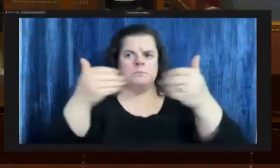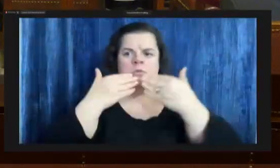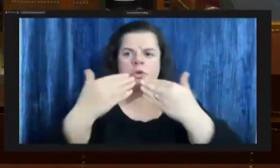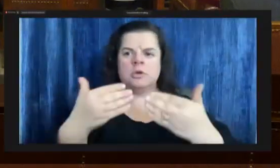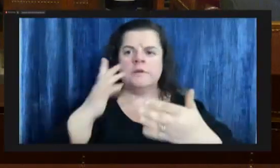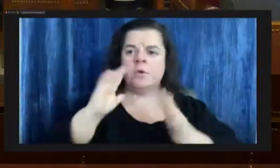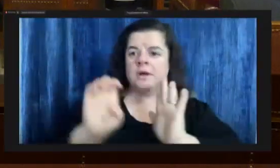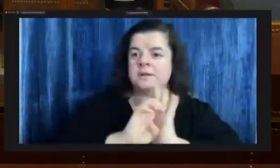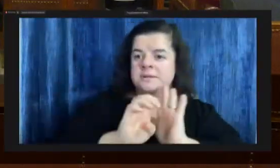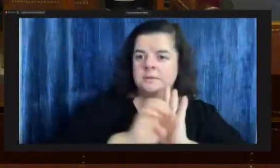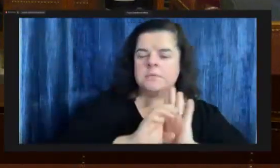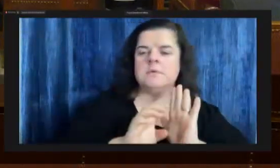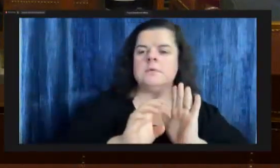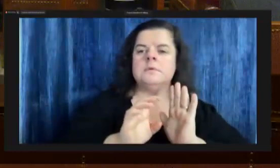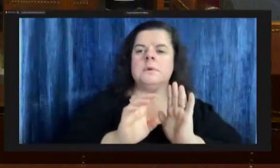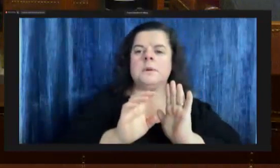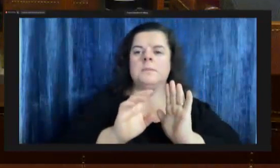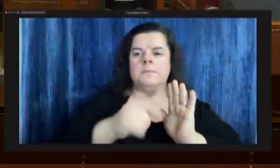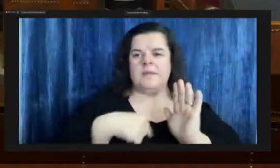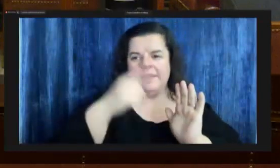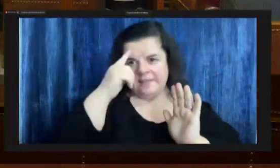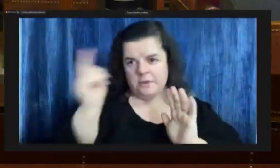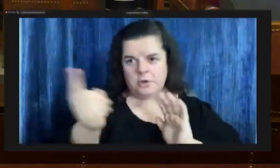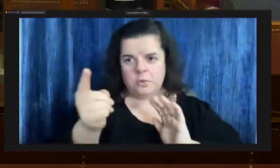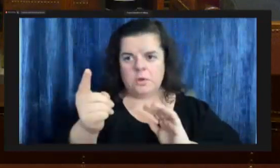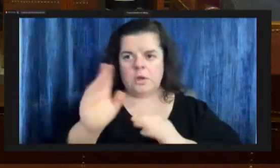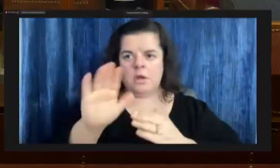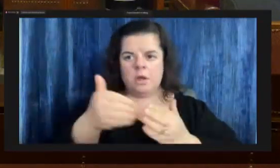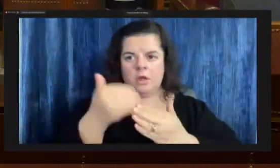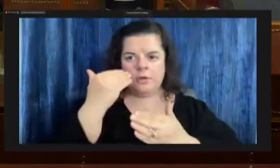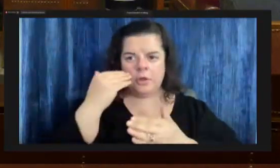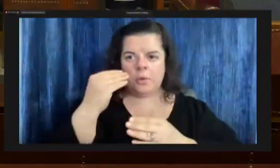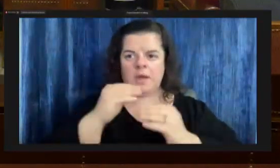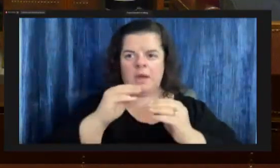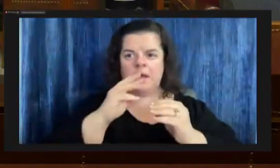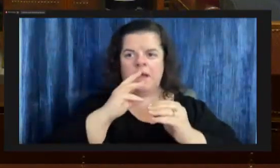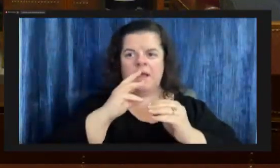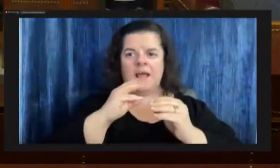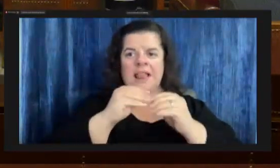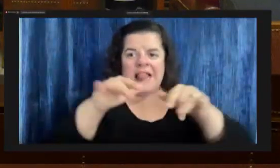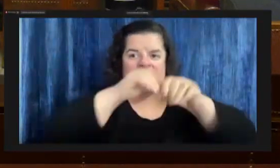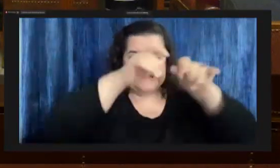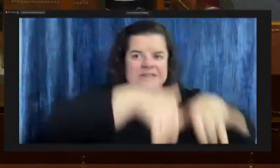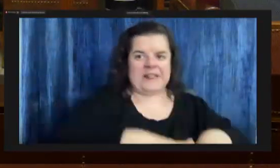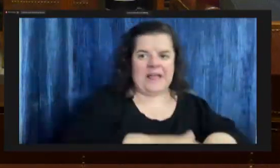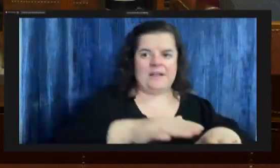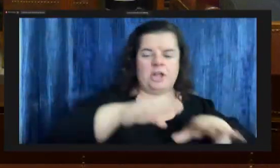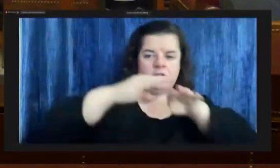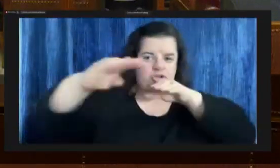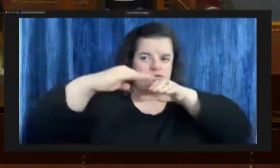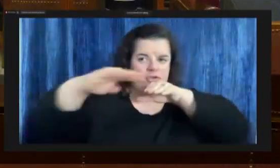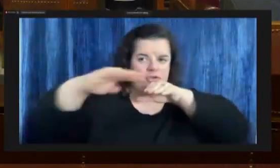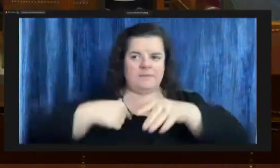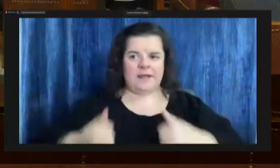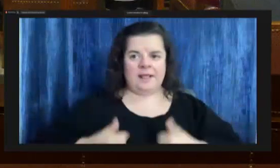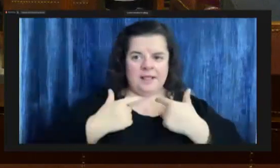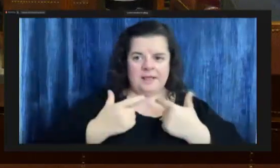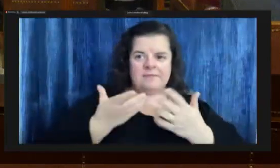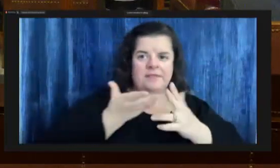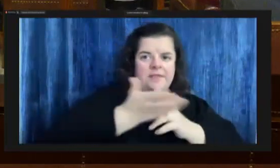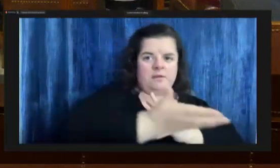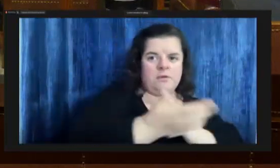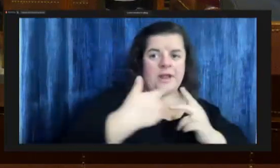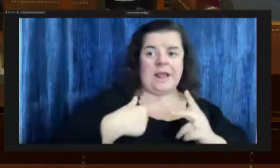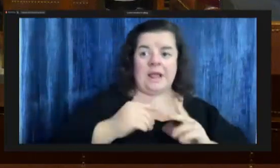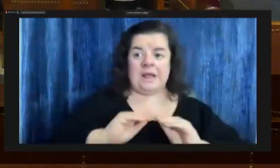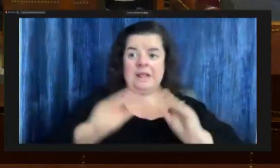example, I think all you all know there's a landslide at the top of the street that I live on. Right. And right. So there has been legislation that's come through, and I've disclosed that